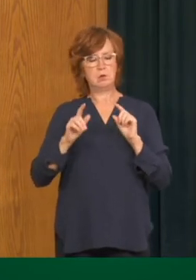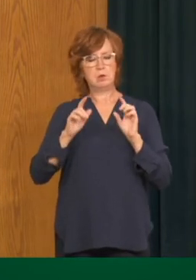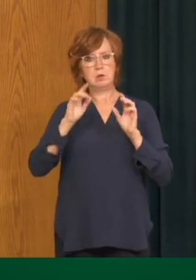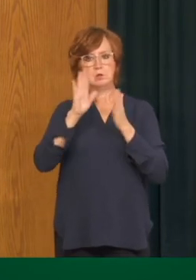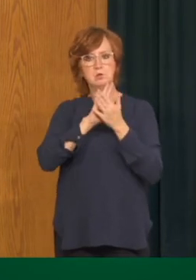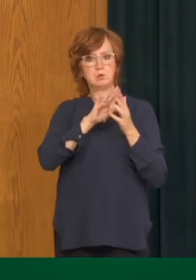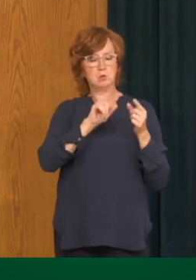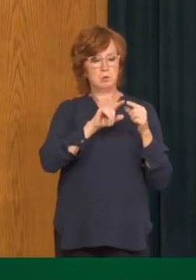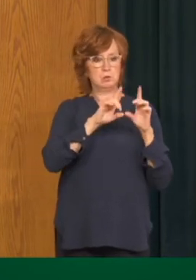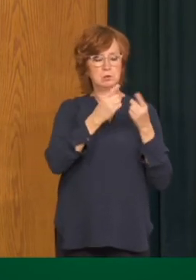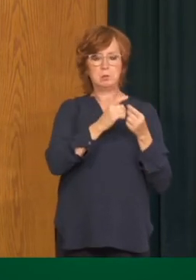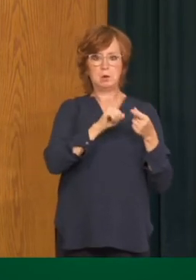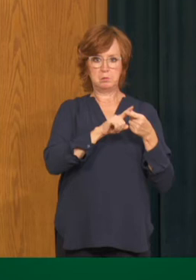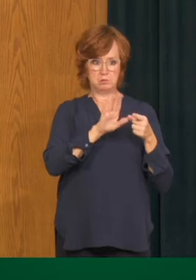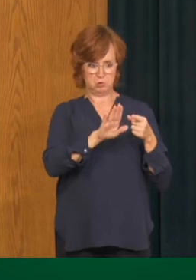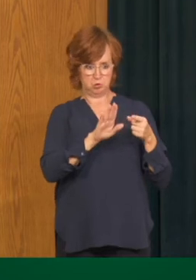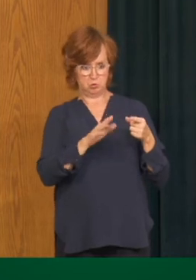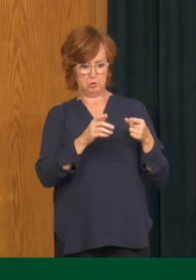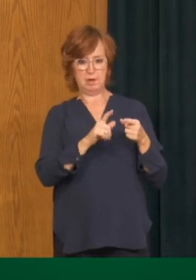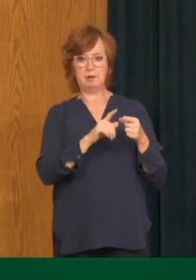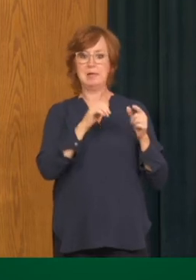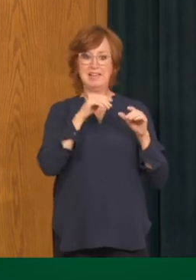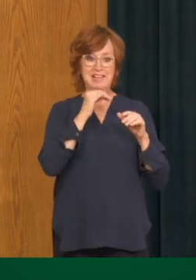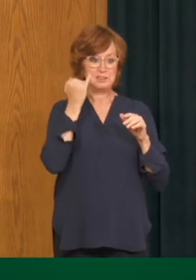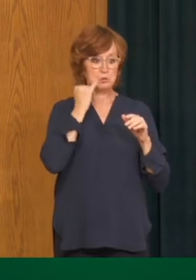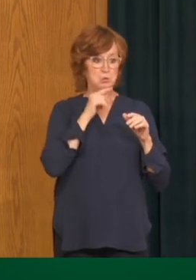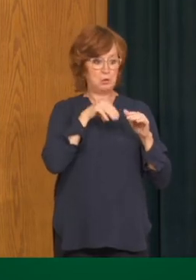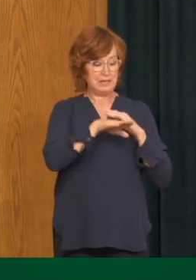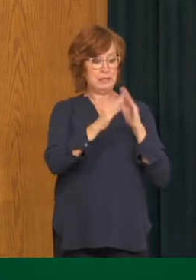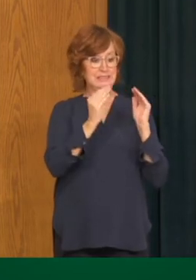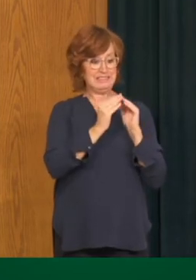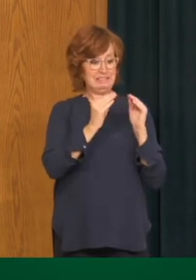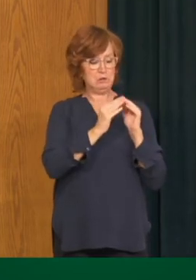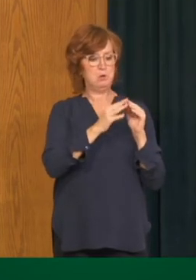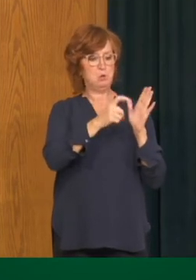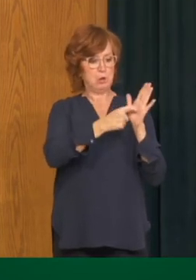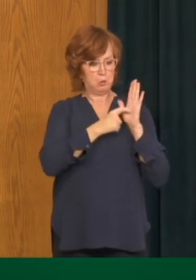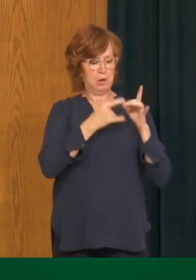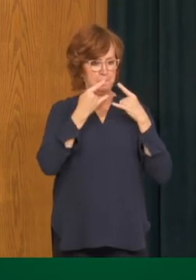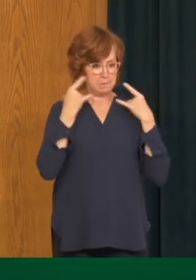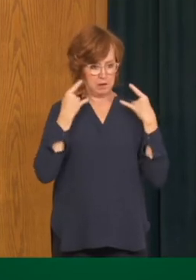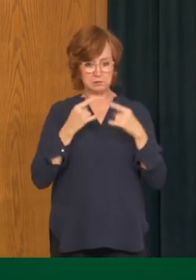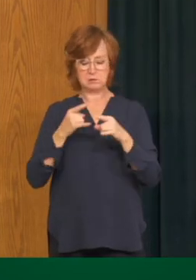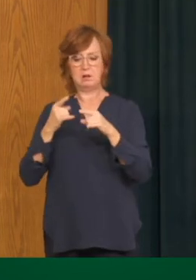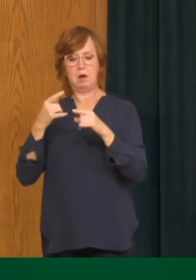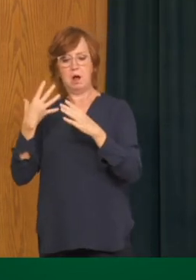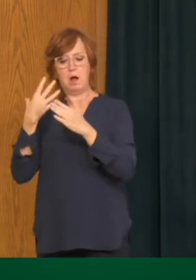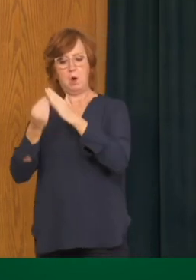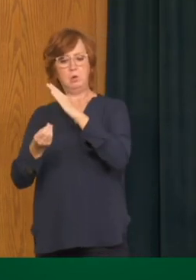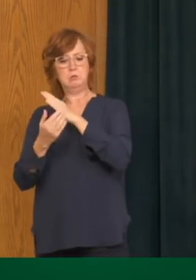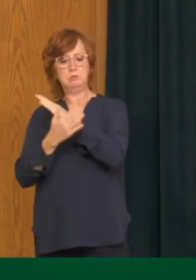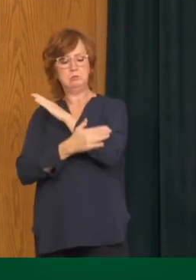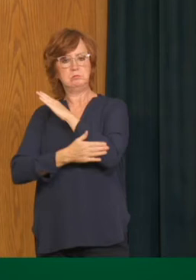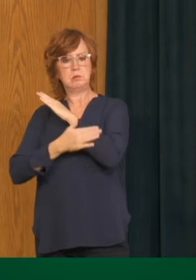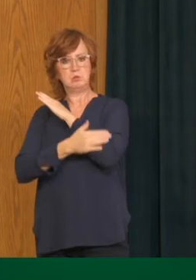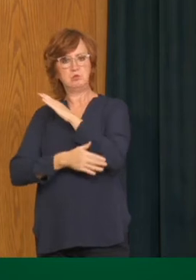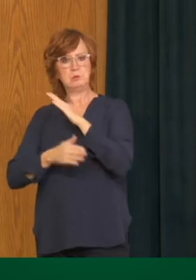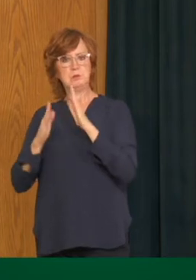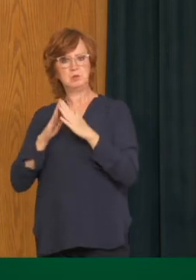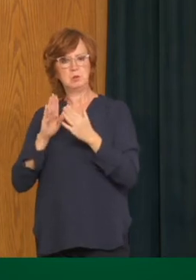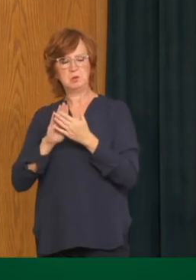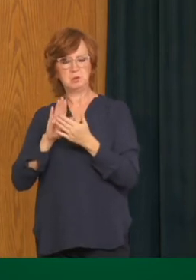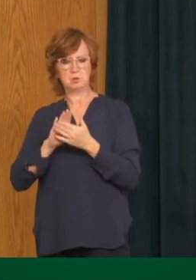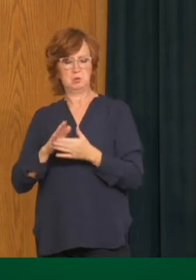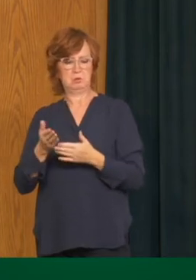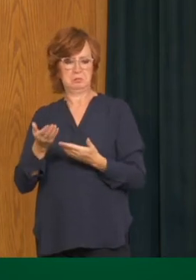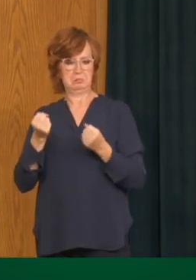density, more urban schools. The policy of masking in those schools is different than the policy of masking in some of their